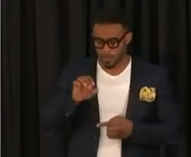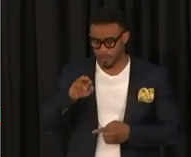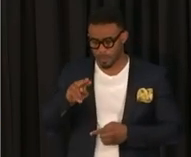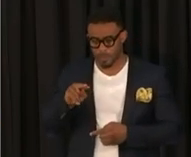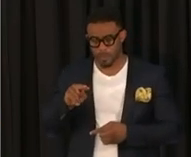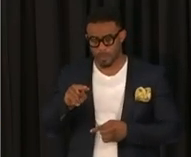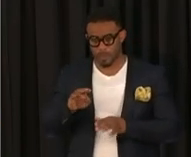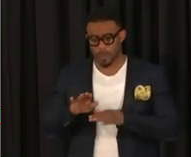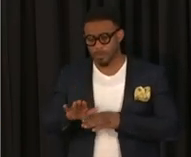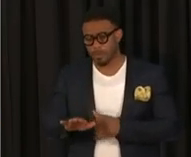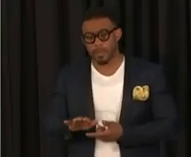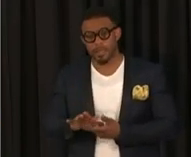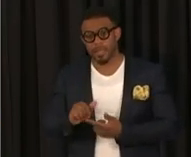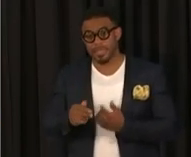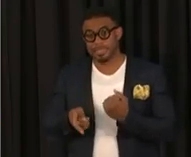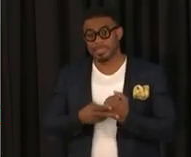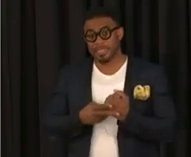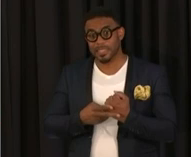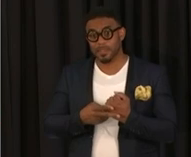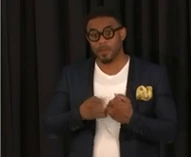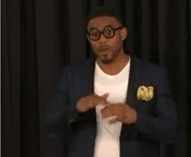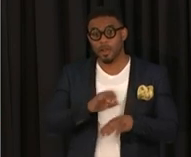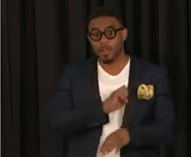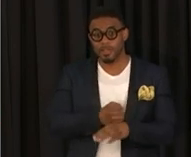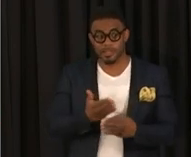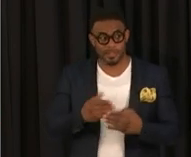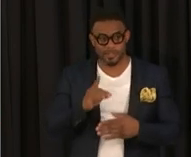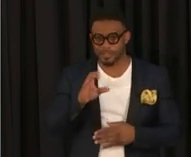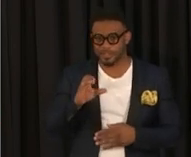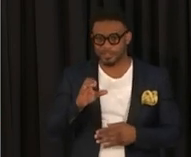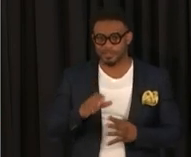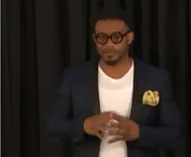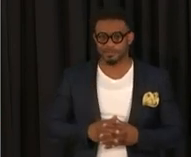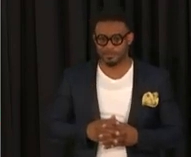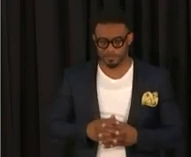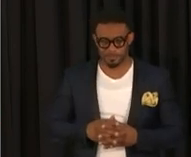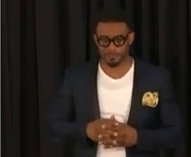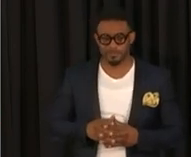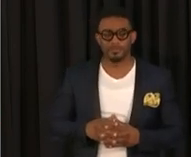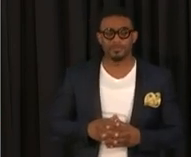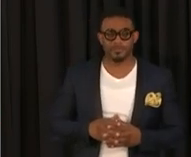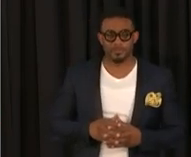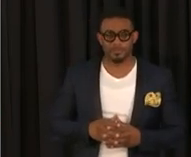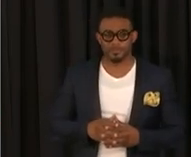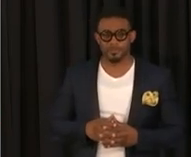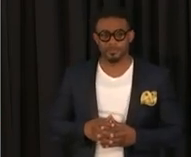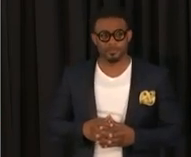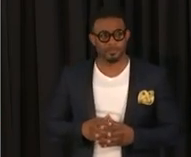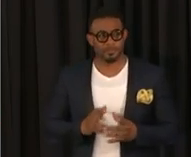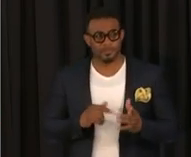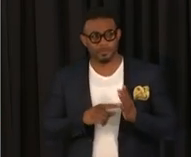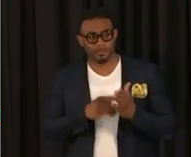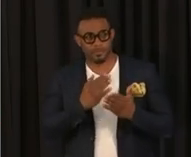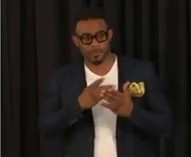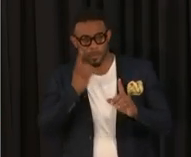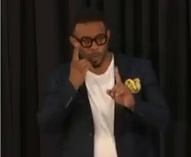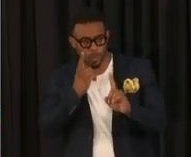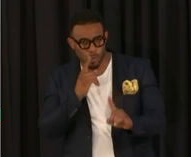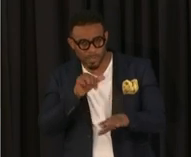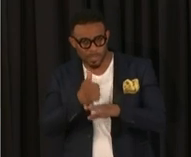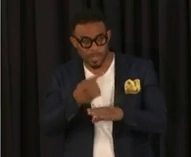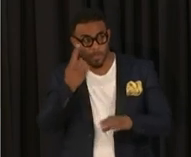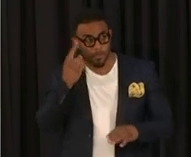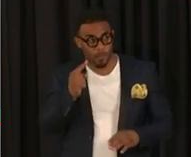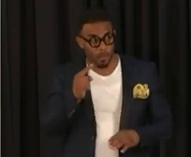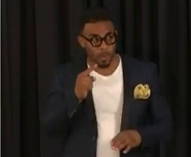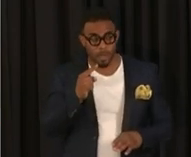their carbon footprint, and save on energy here in the District of Columbia. You can go to the next slide and we can show you some of the goals that are